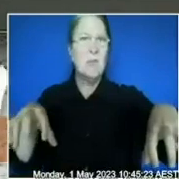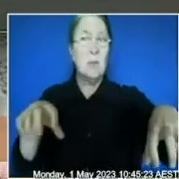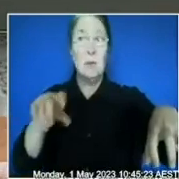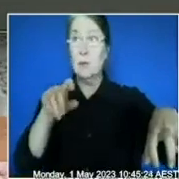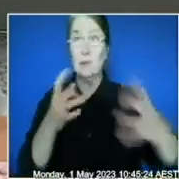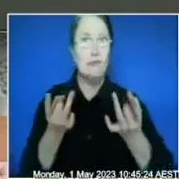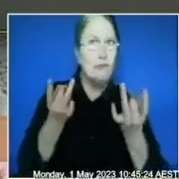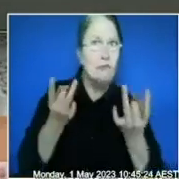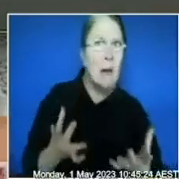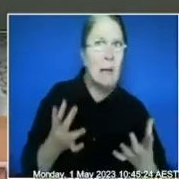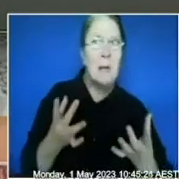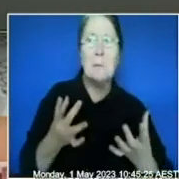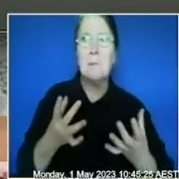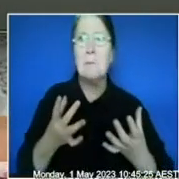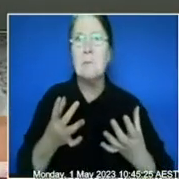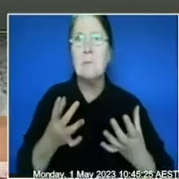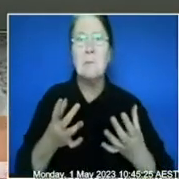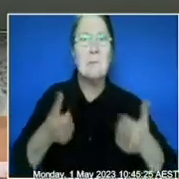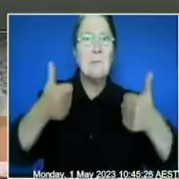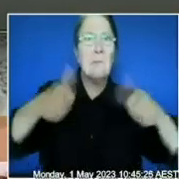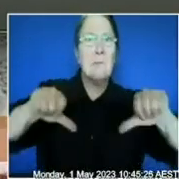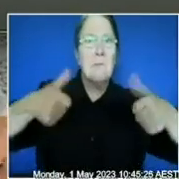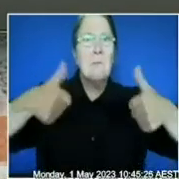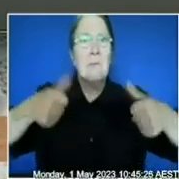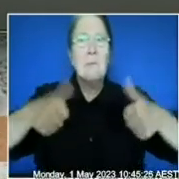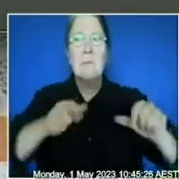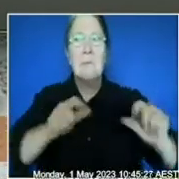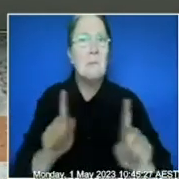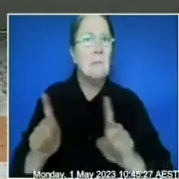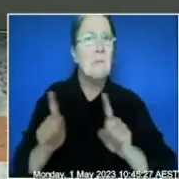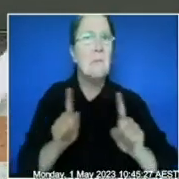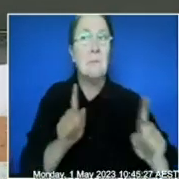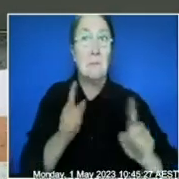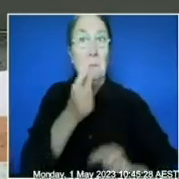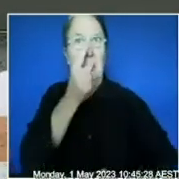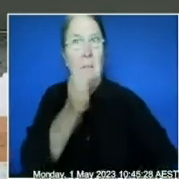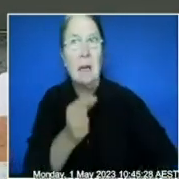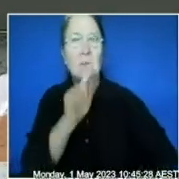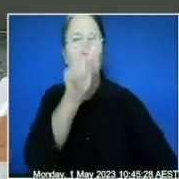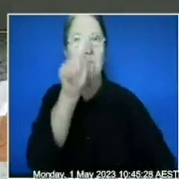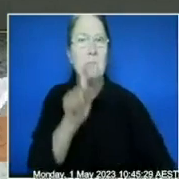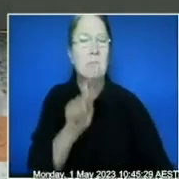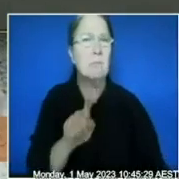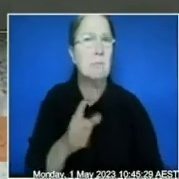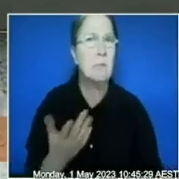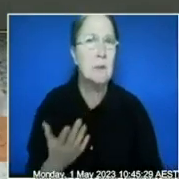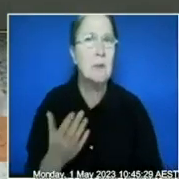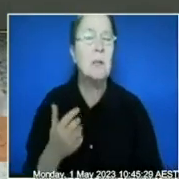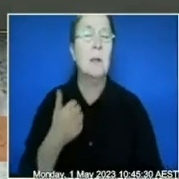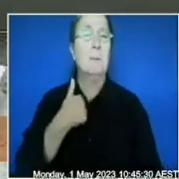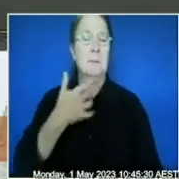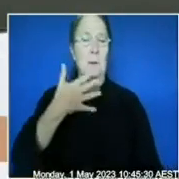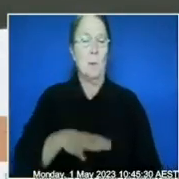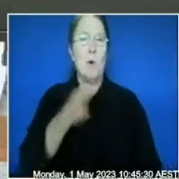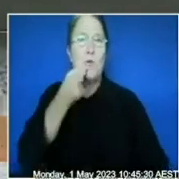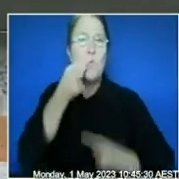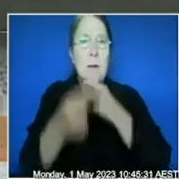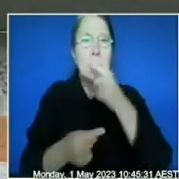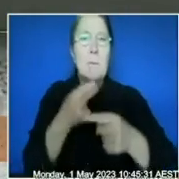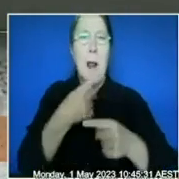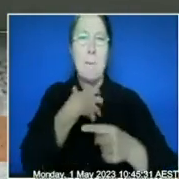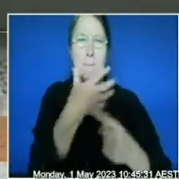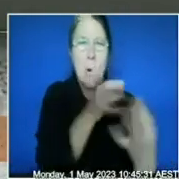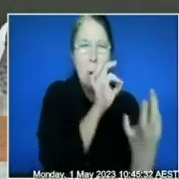I just wanted to step you through in a little bit more detail where each of the trial sites are at and